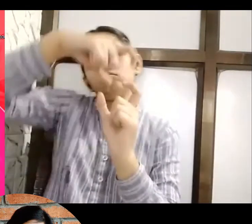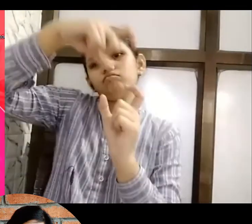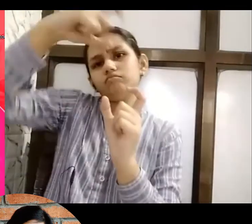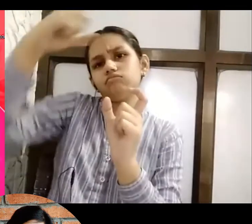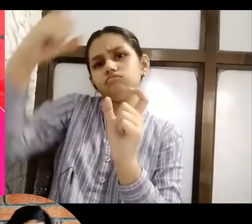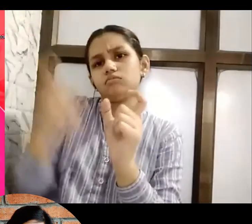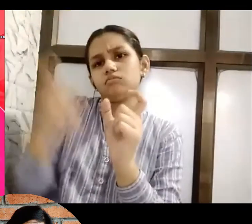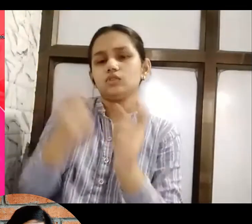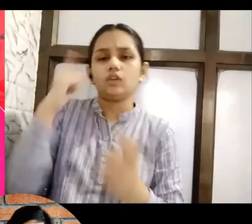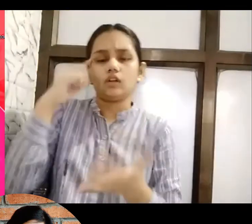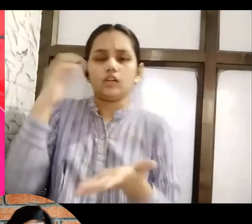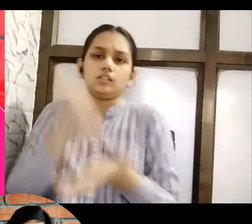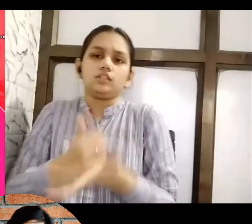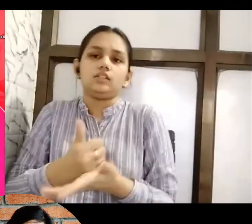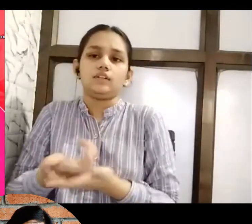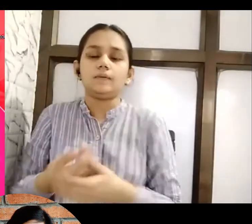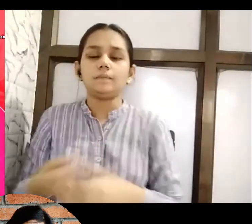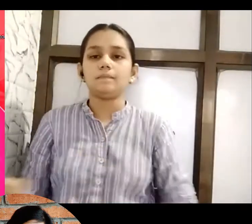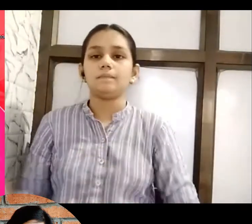minute.